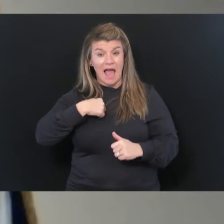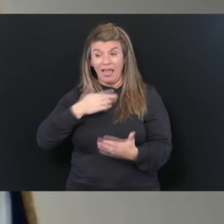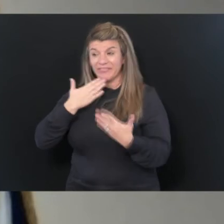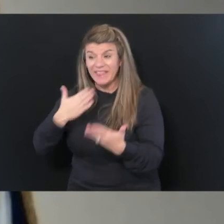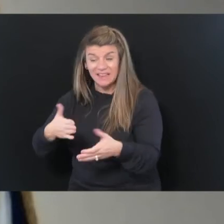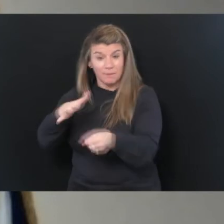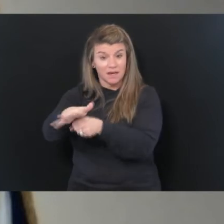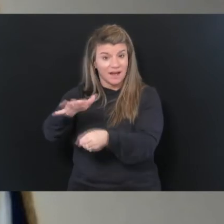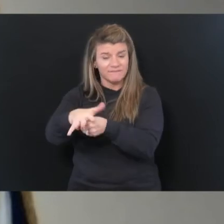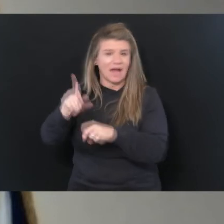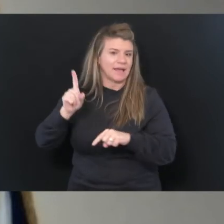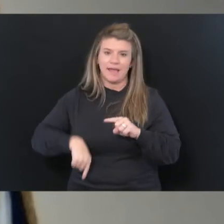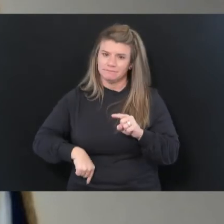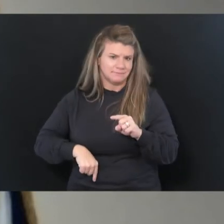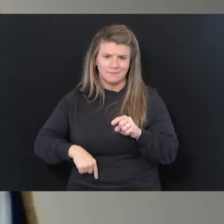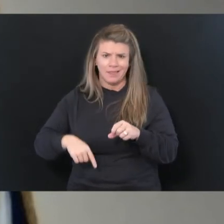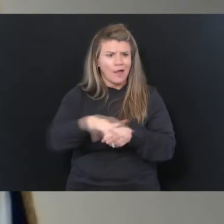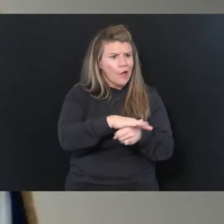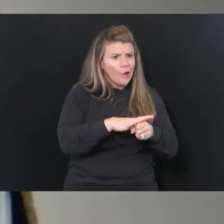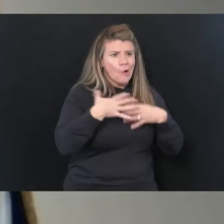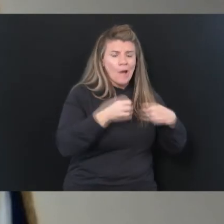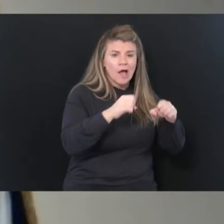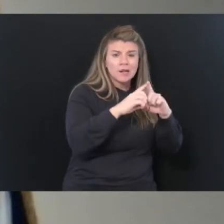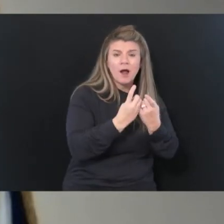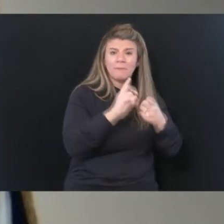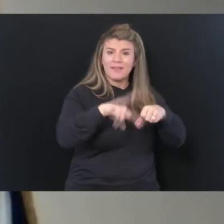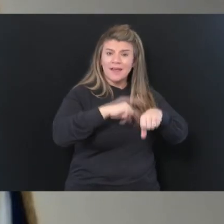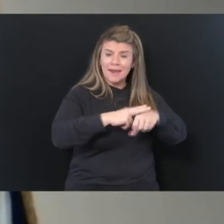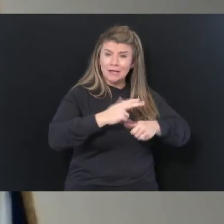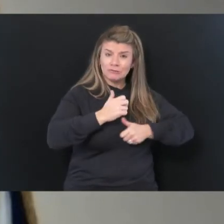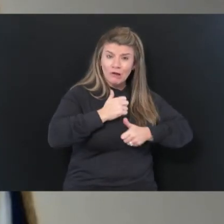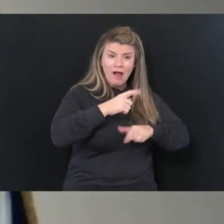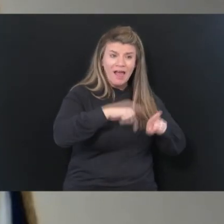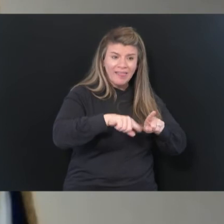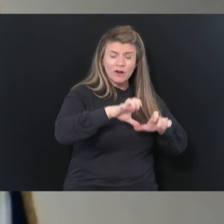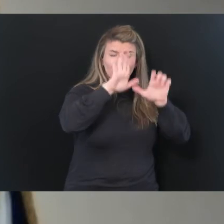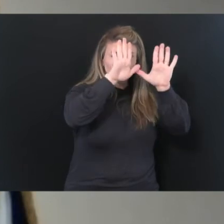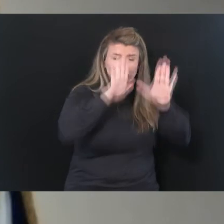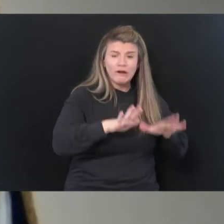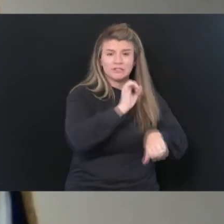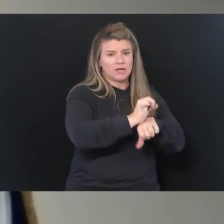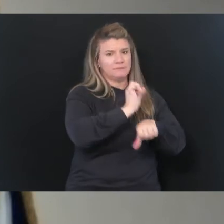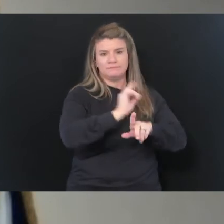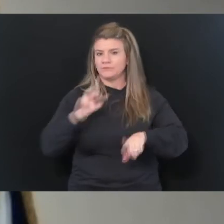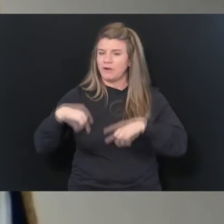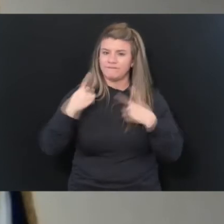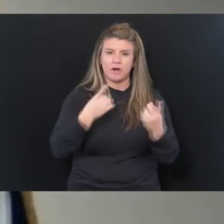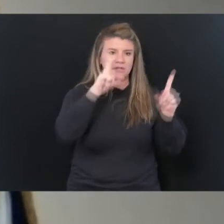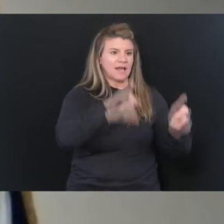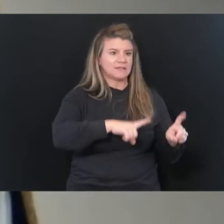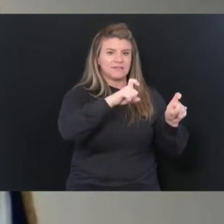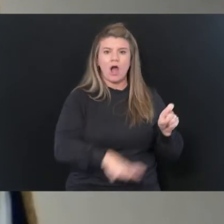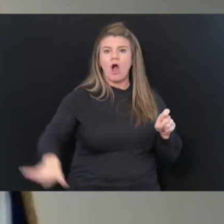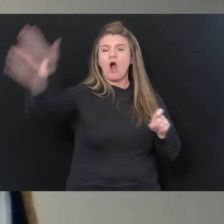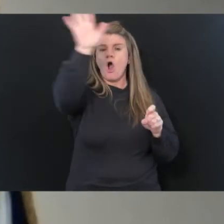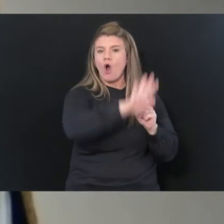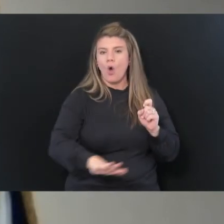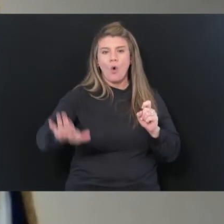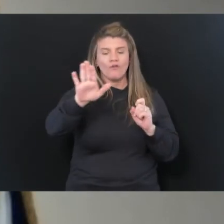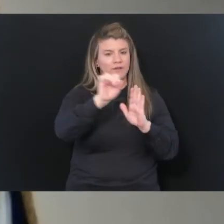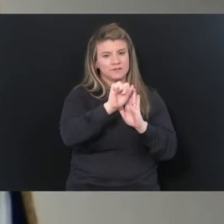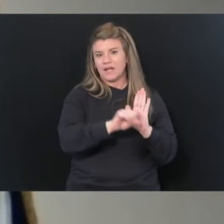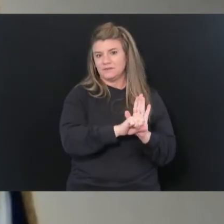National Guard enough. They have done a tremendous job in terms of testing. across the state of West Virginia. As